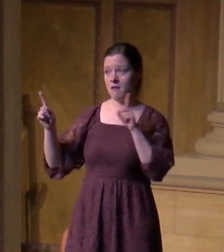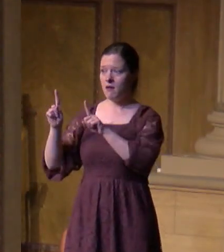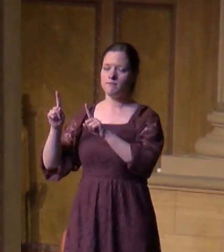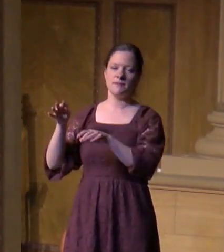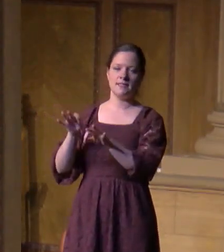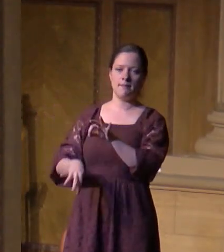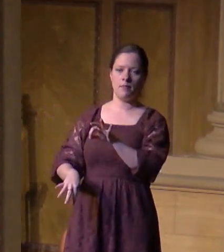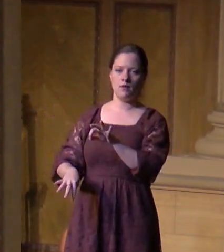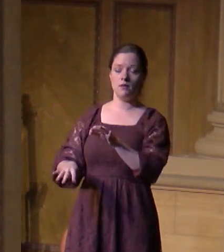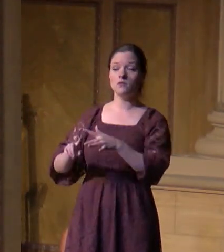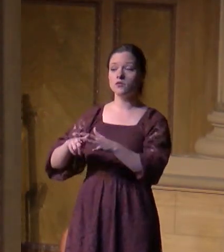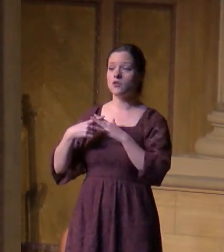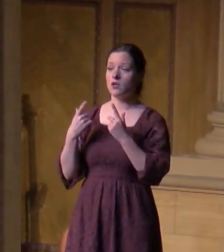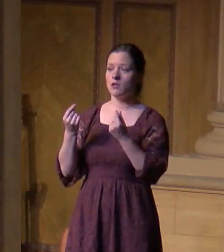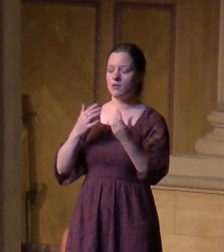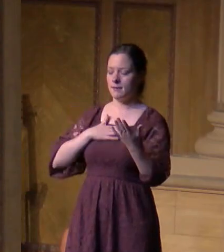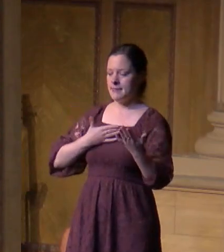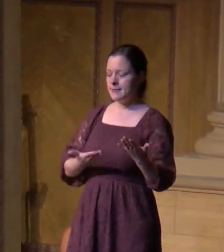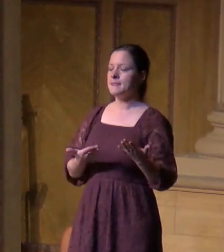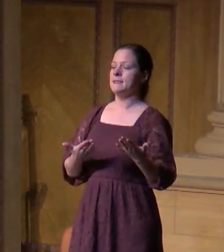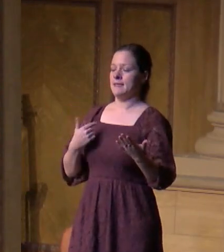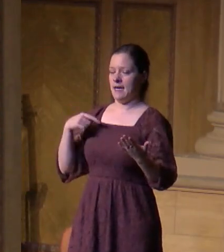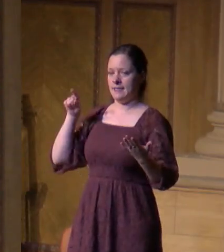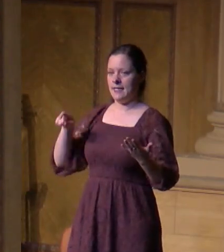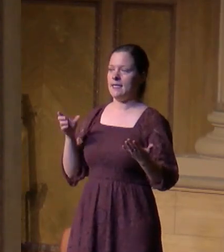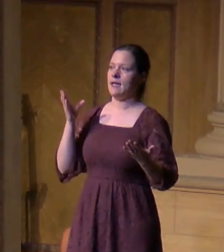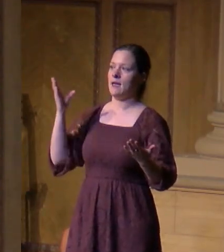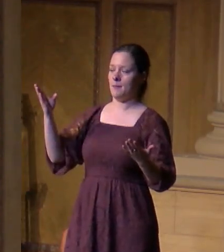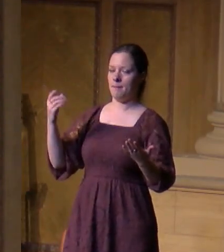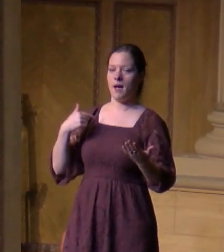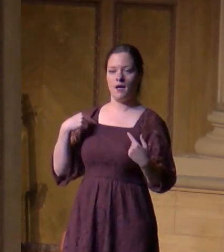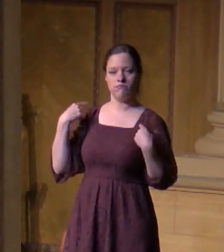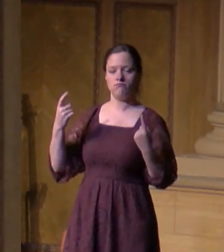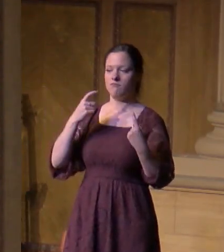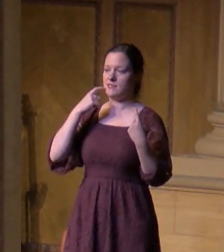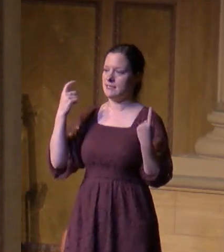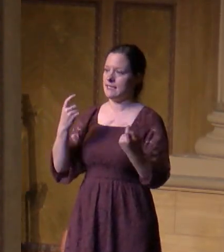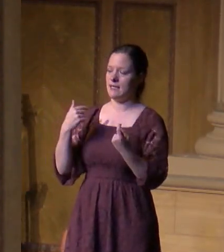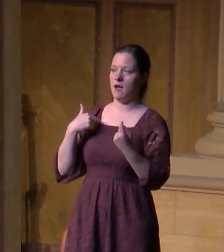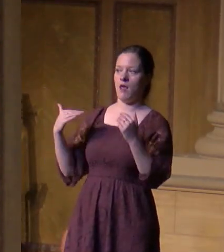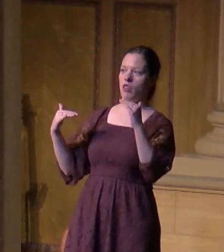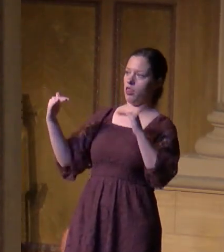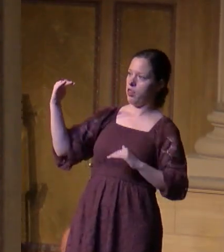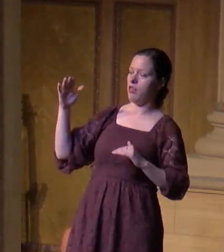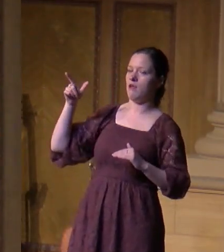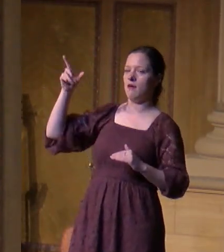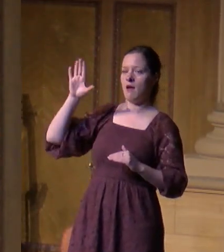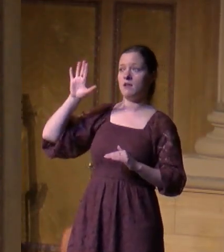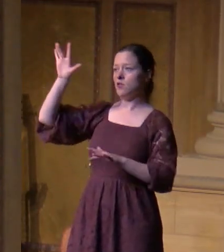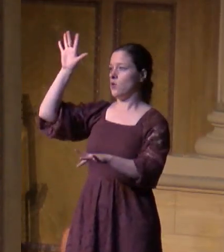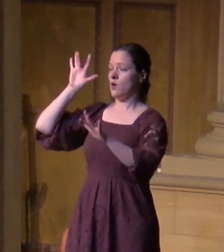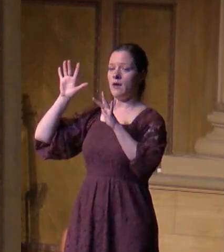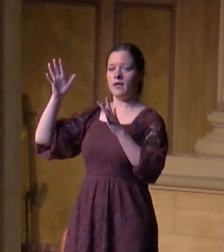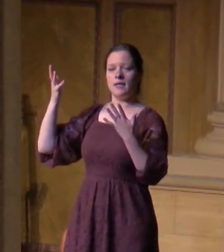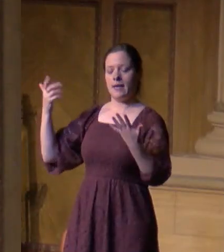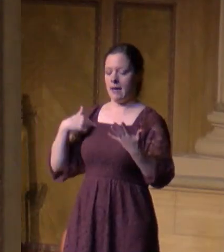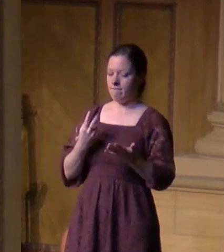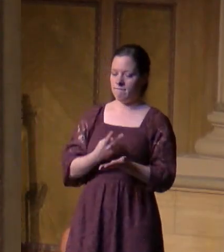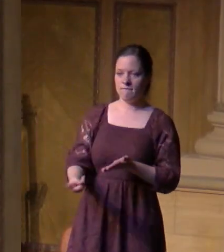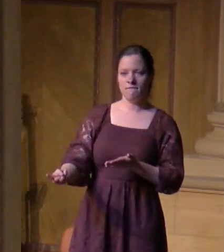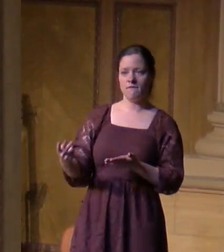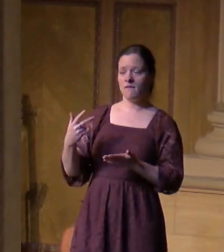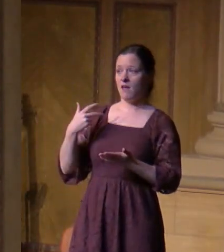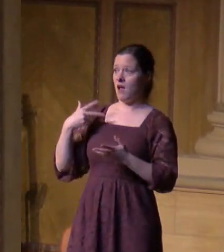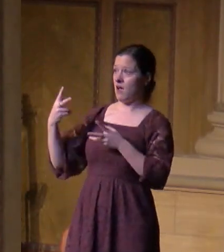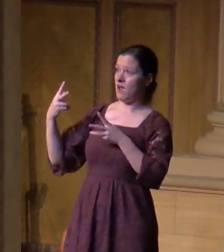it starts with admitting that you need him admitting that you've sinned and fallen short of God's glory admitting that you're cut off from God